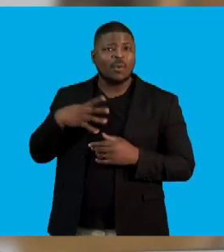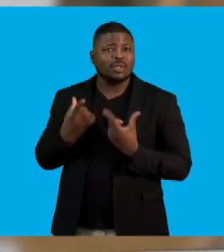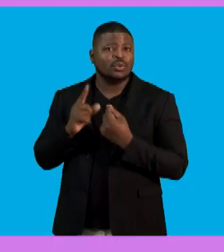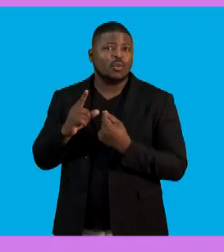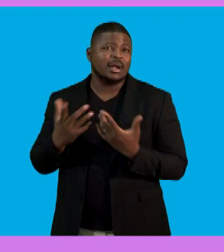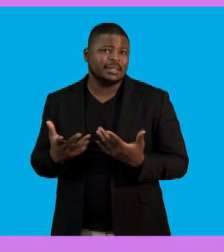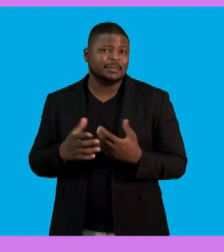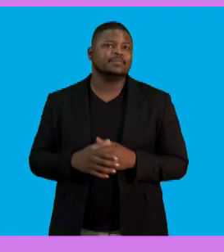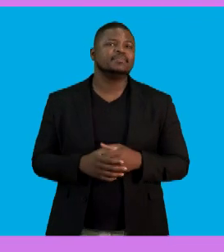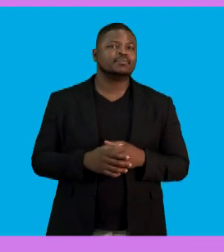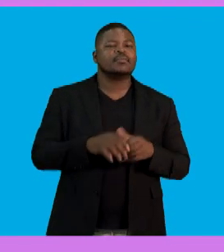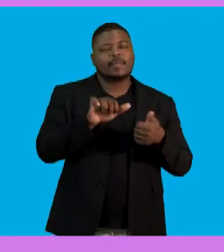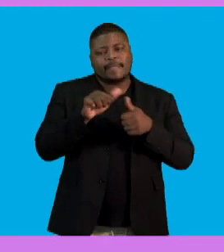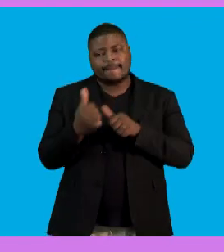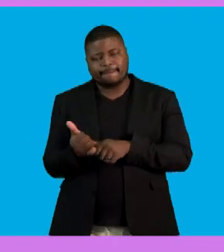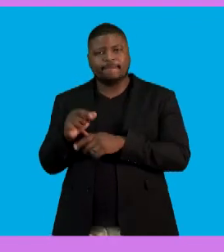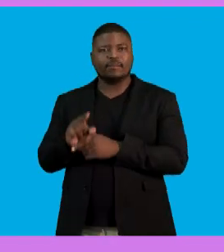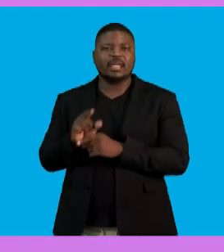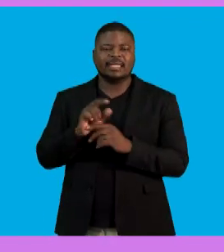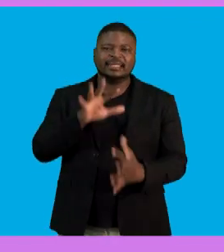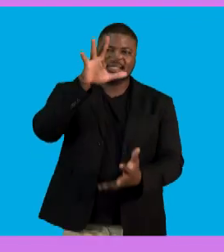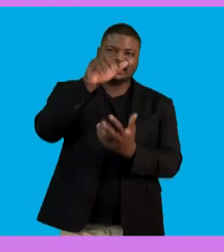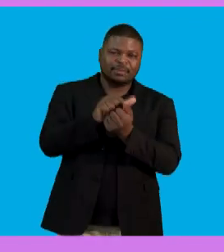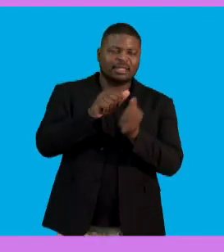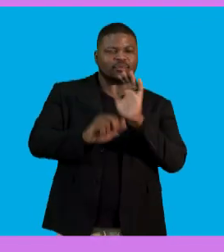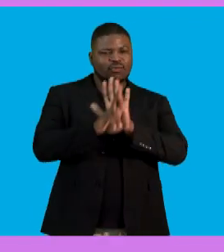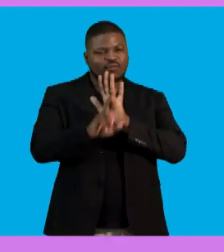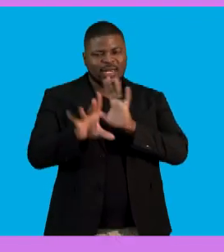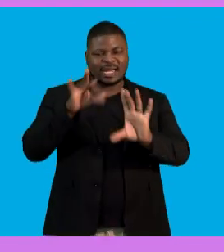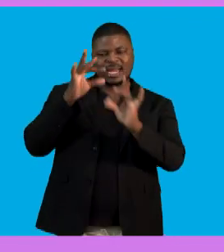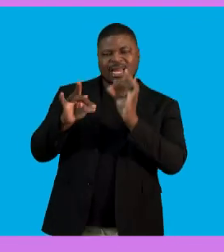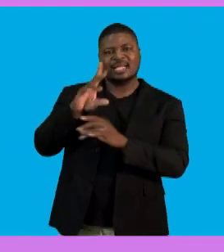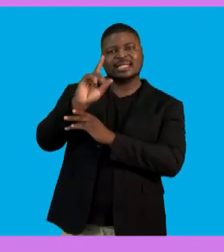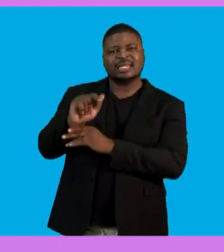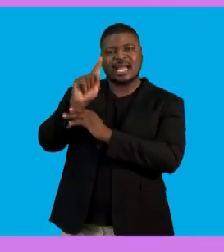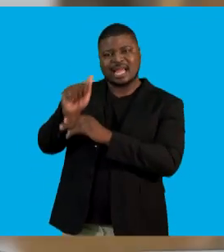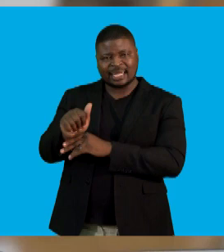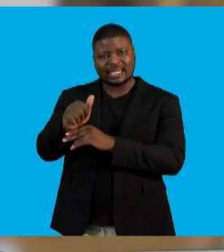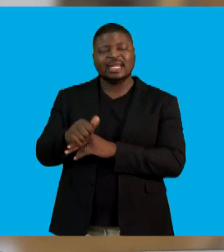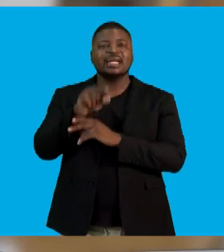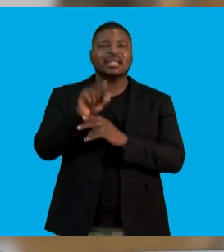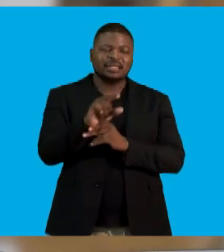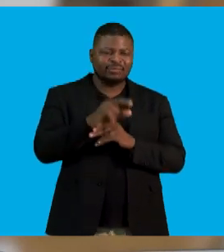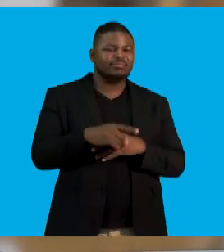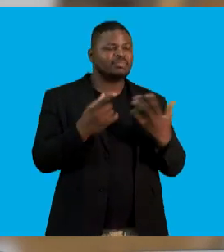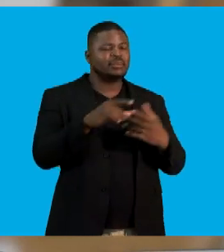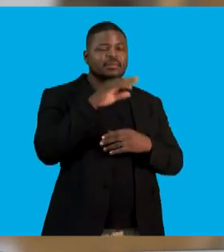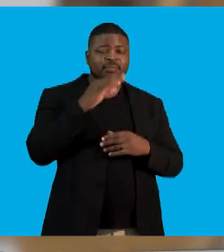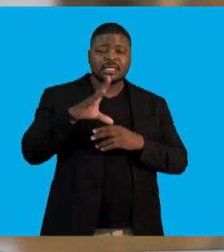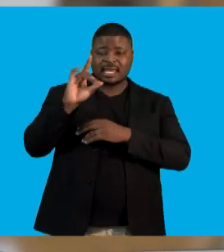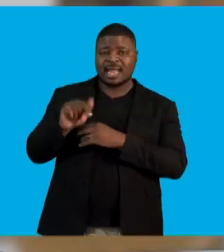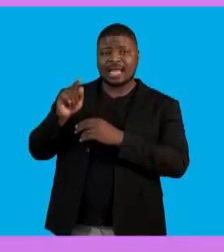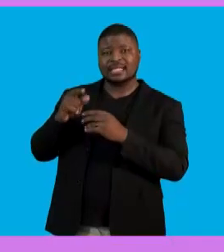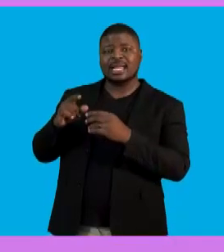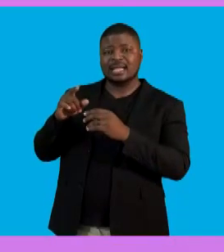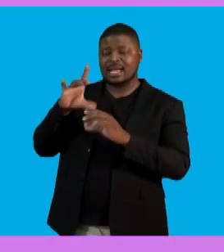then from there, we go into summarize, represent, and analyze data, and that's the collection phase and how we go about it from